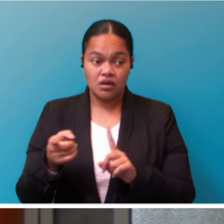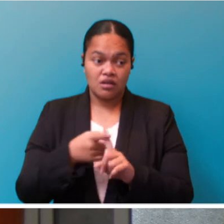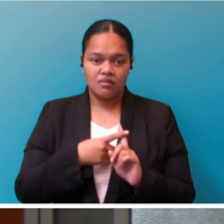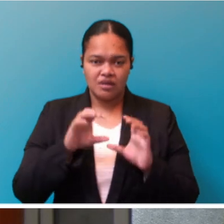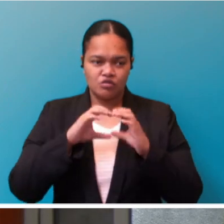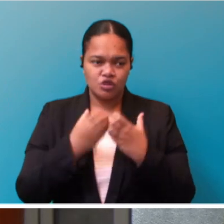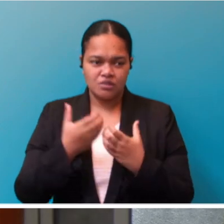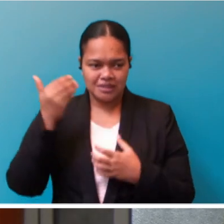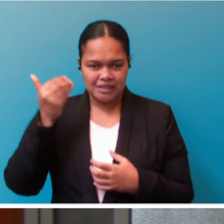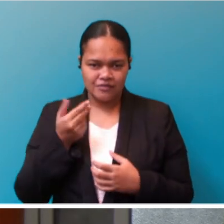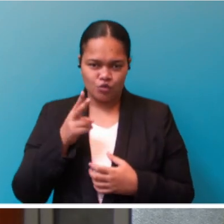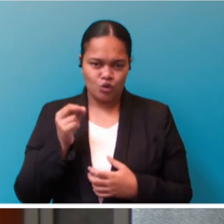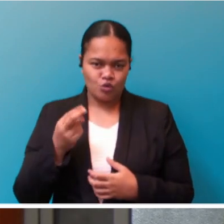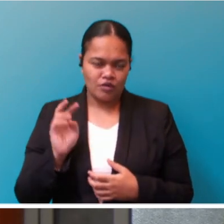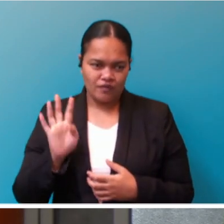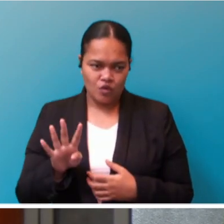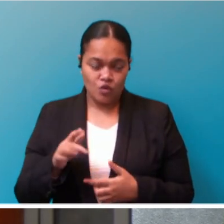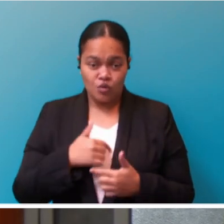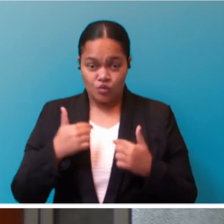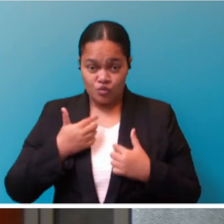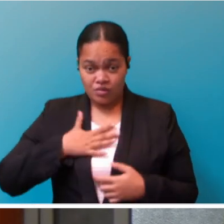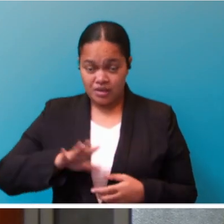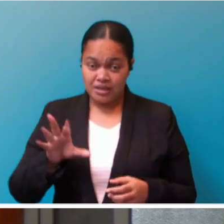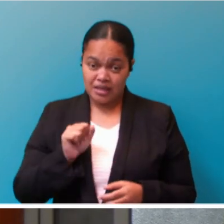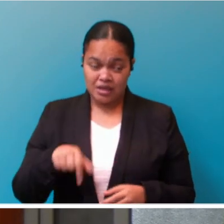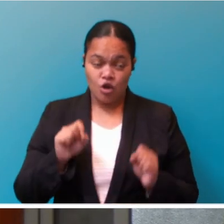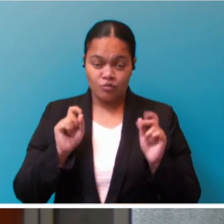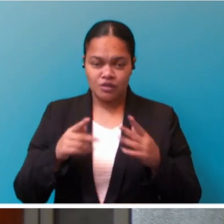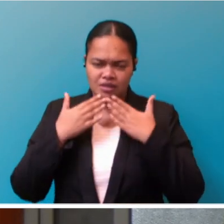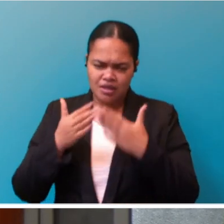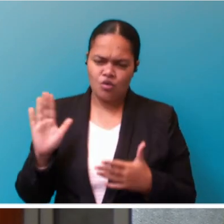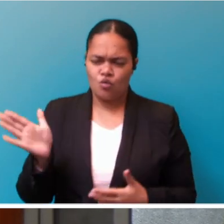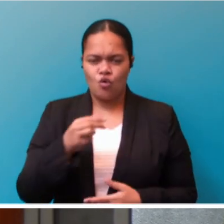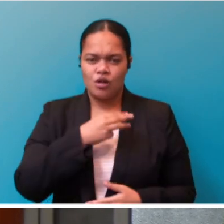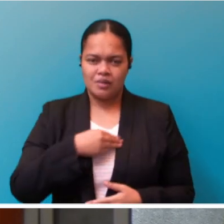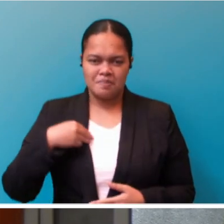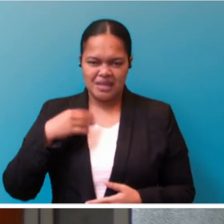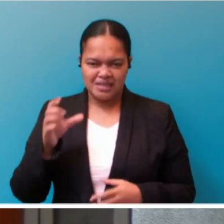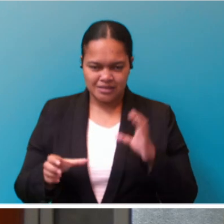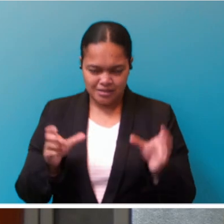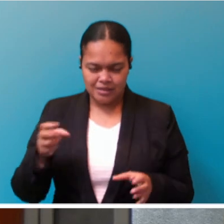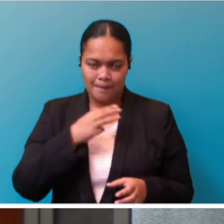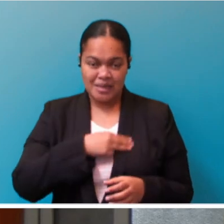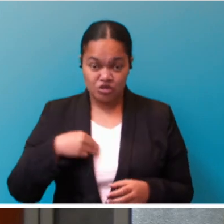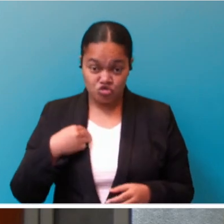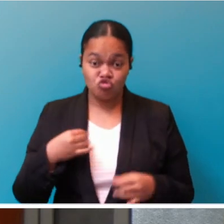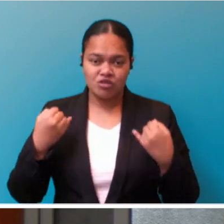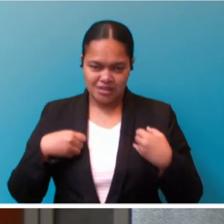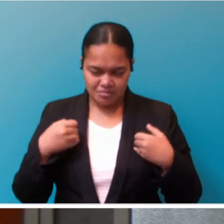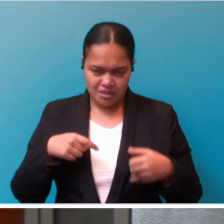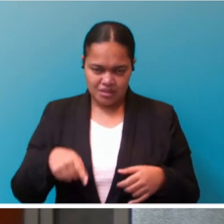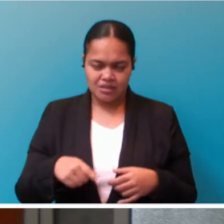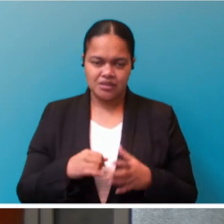Eve of 2024. I'd like to take this opportunity to thank all the ministers and ministries that are actively implementing the